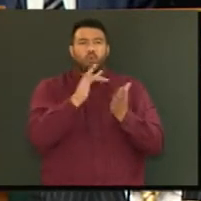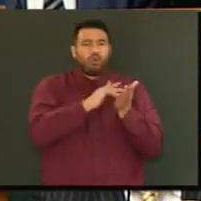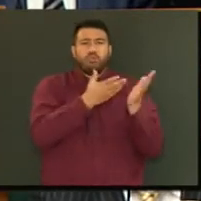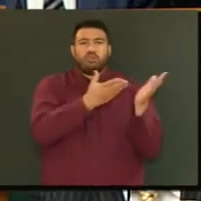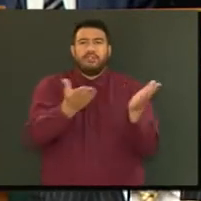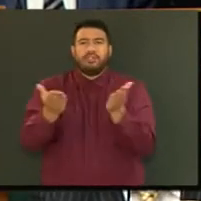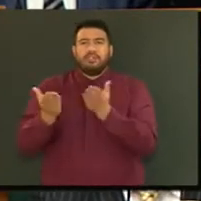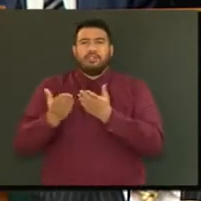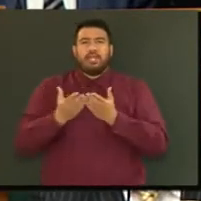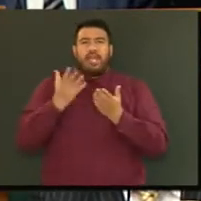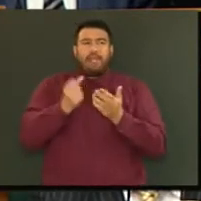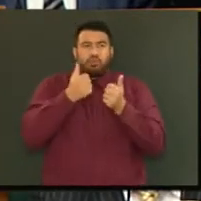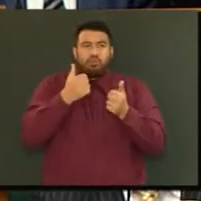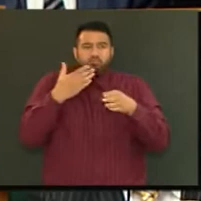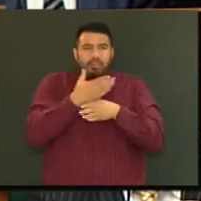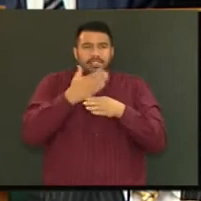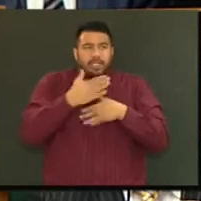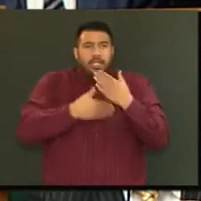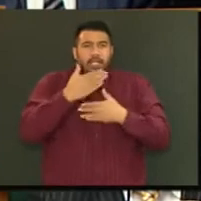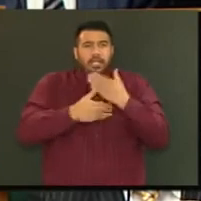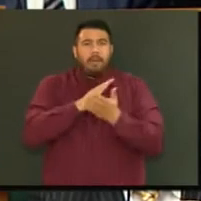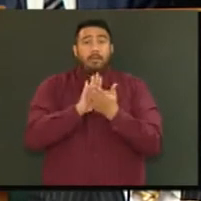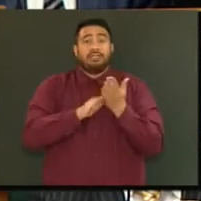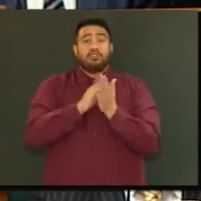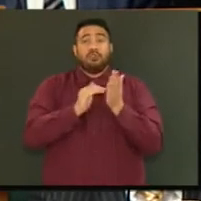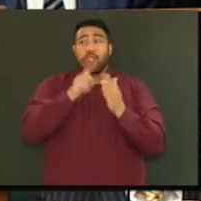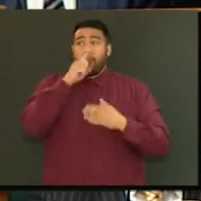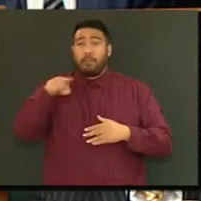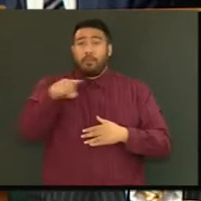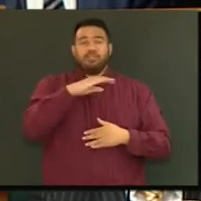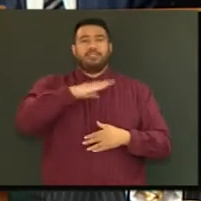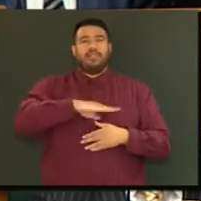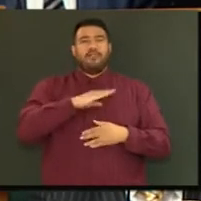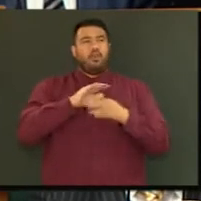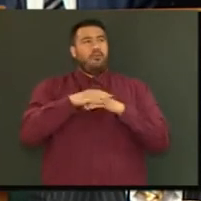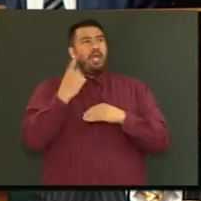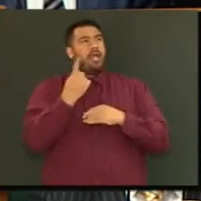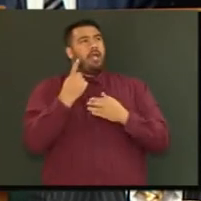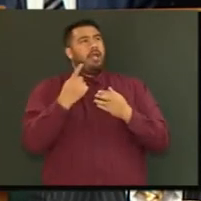better results from the investment of their tax monies in these services.